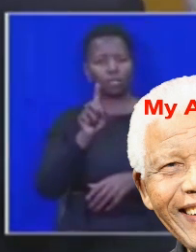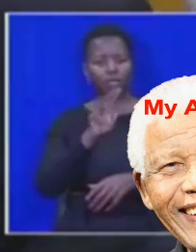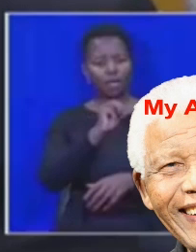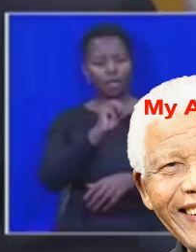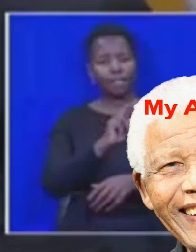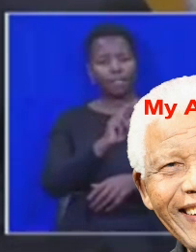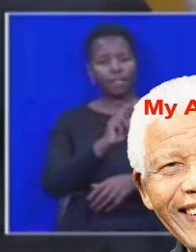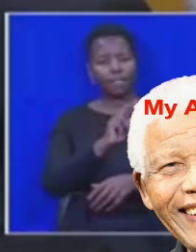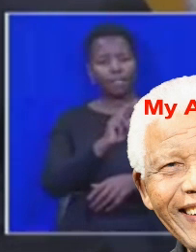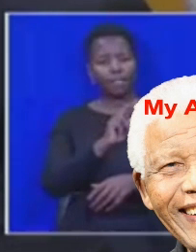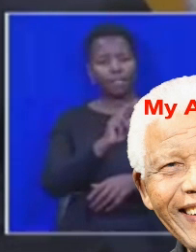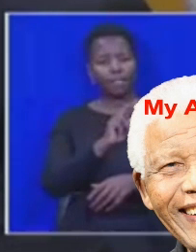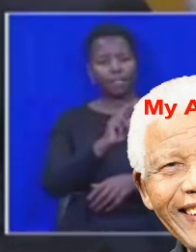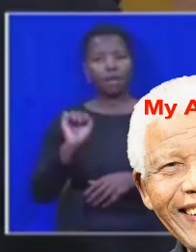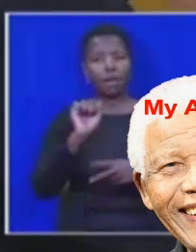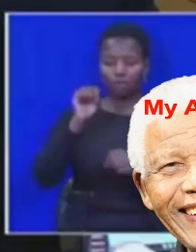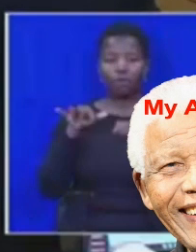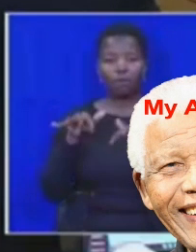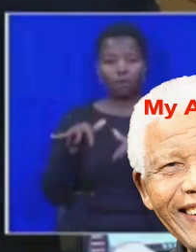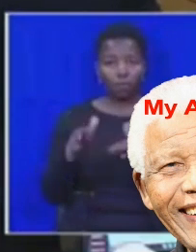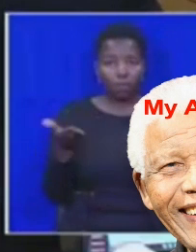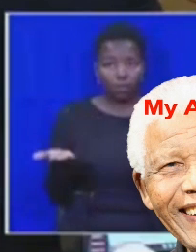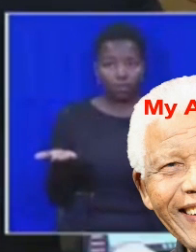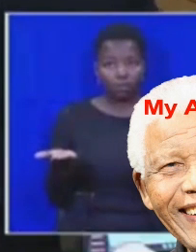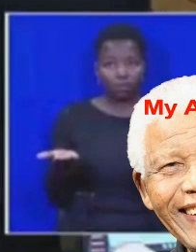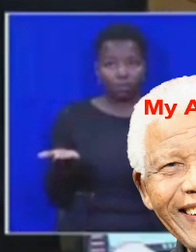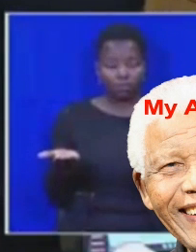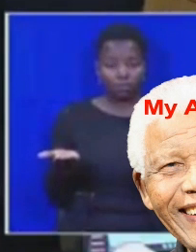is that both statements cannot hold true.